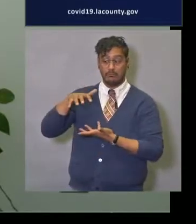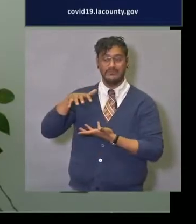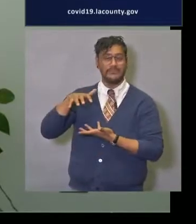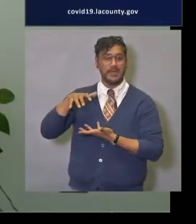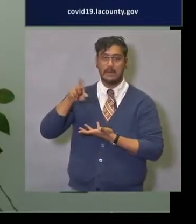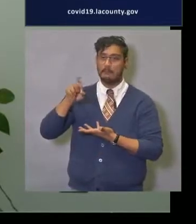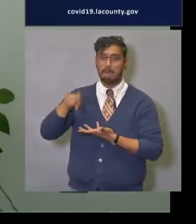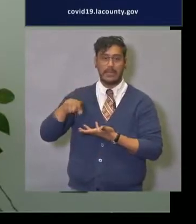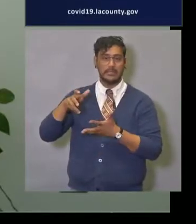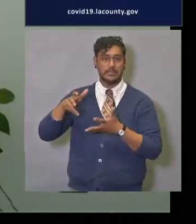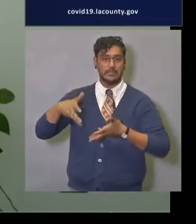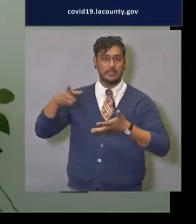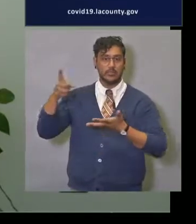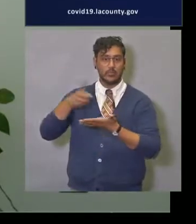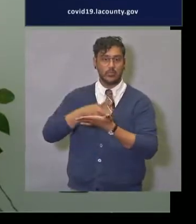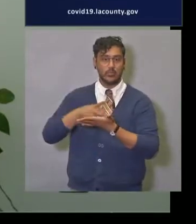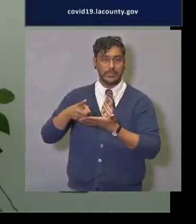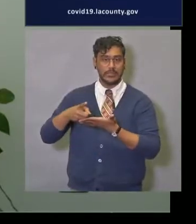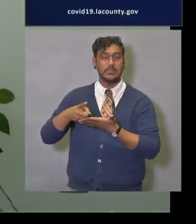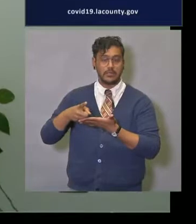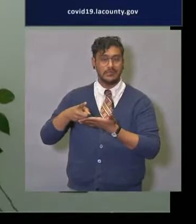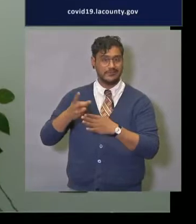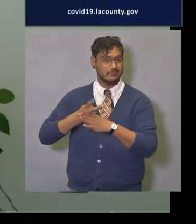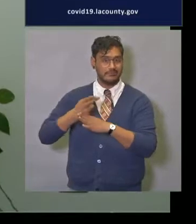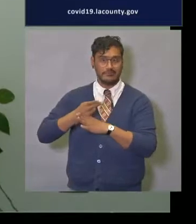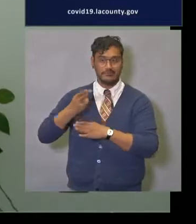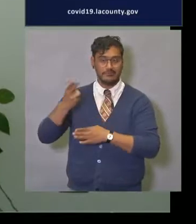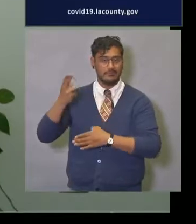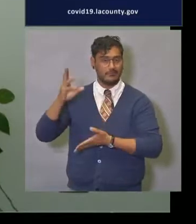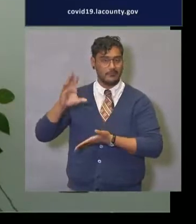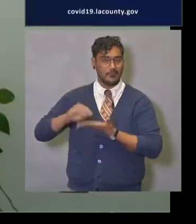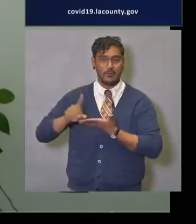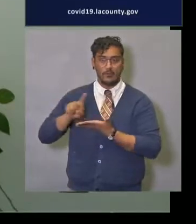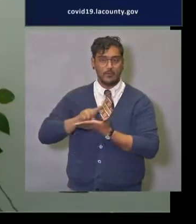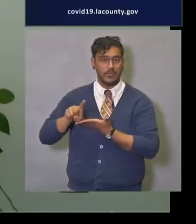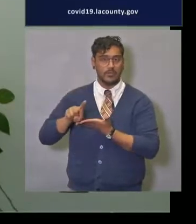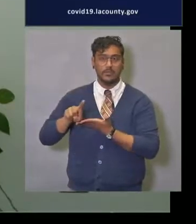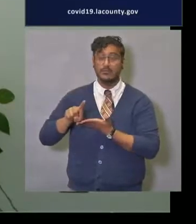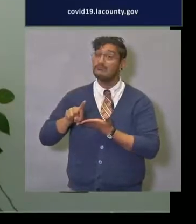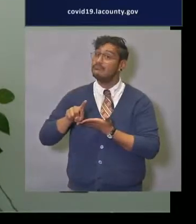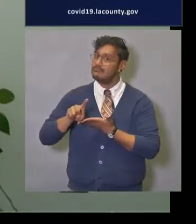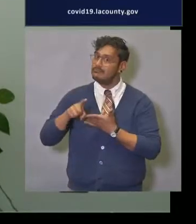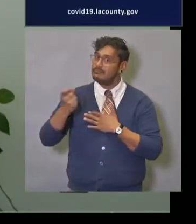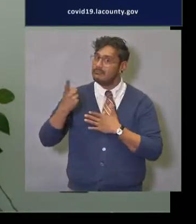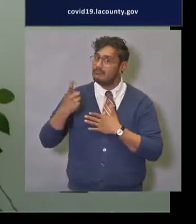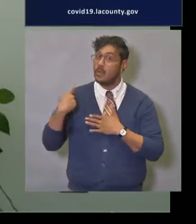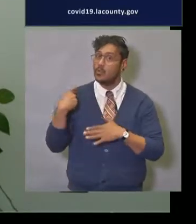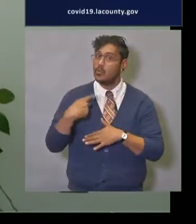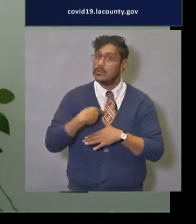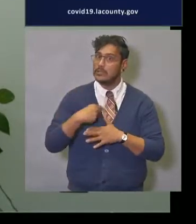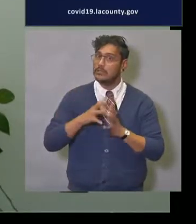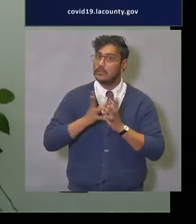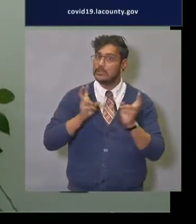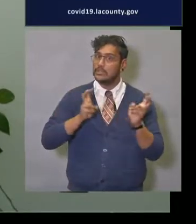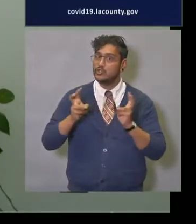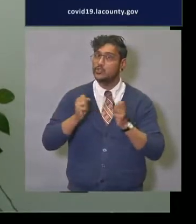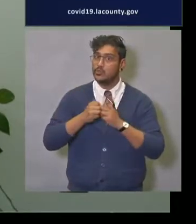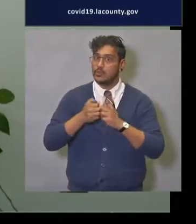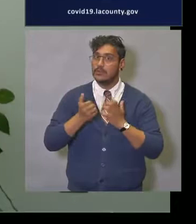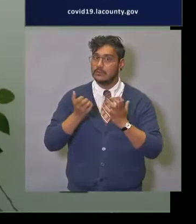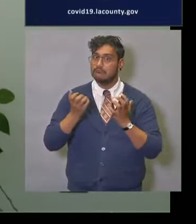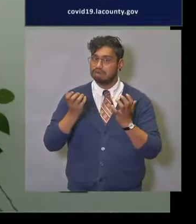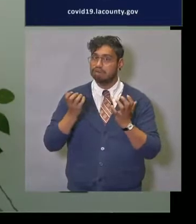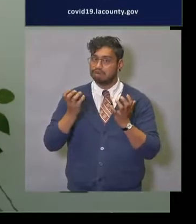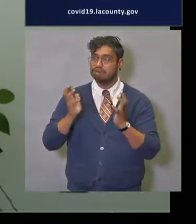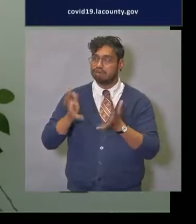week. As you've all seen, we've had problems making sure that the allocations last for the whole week. So this is really over a 4-day time